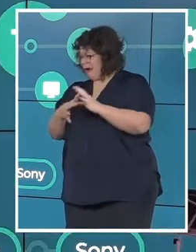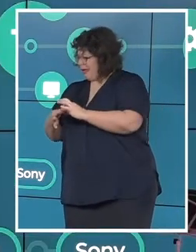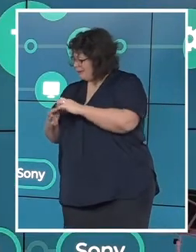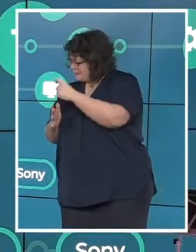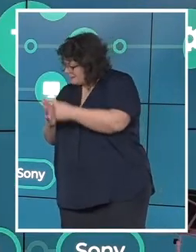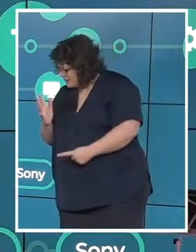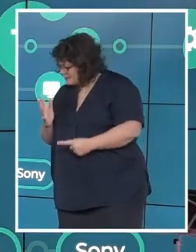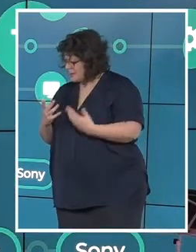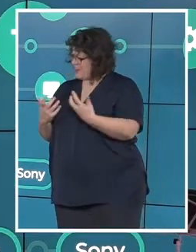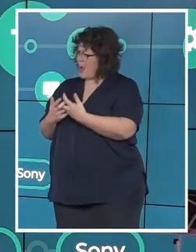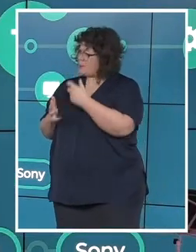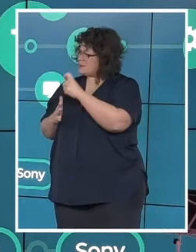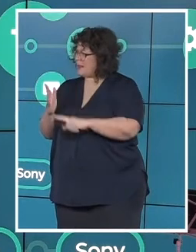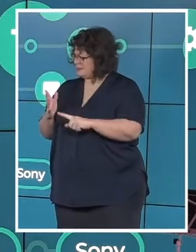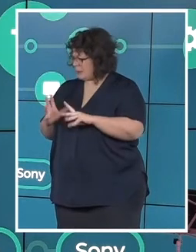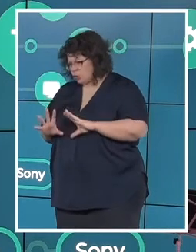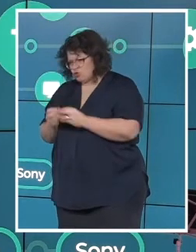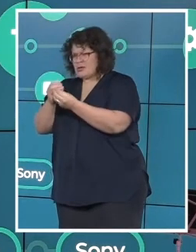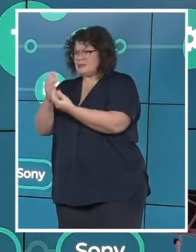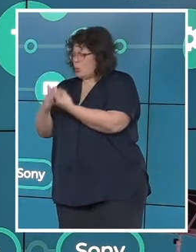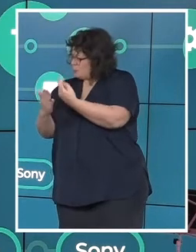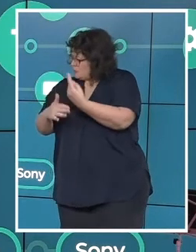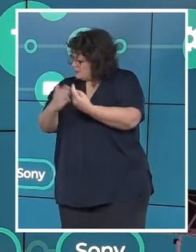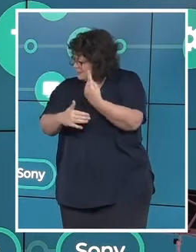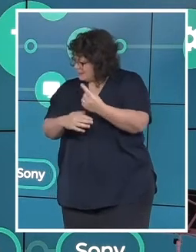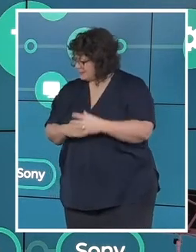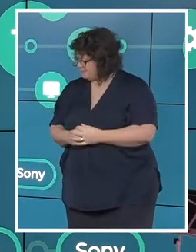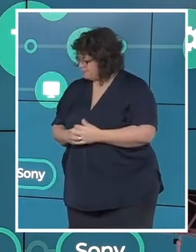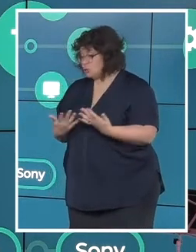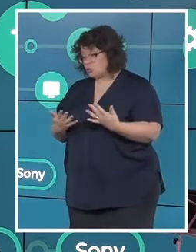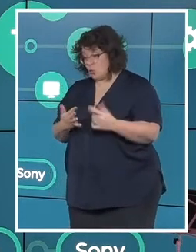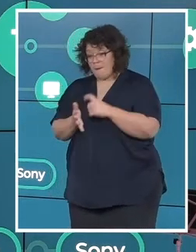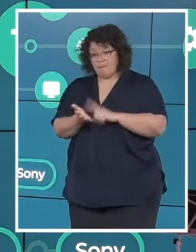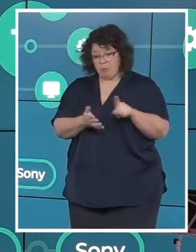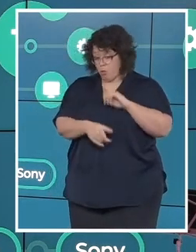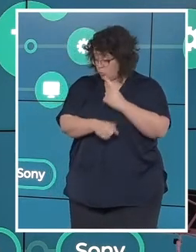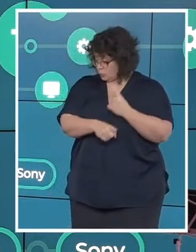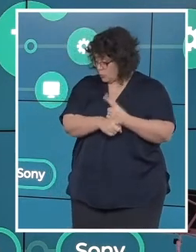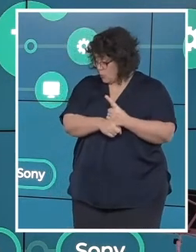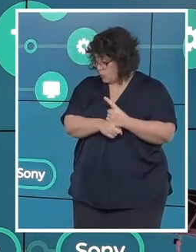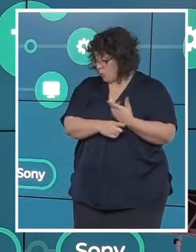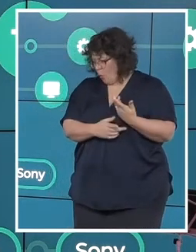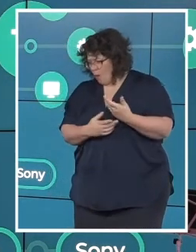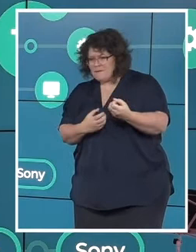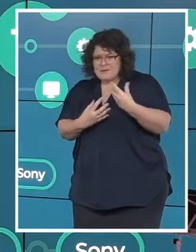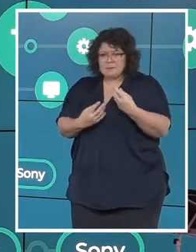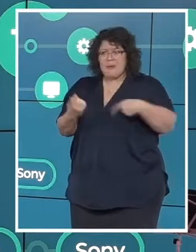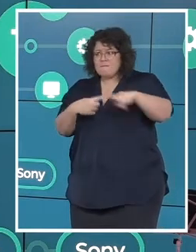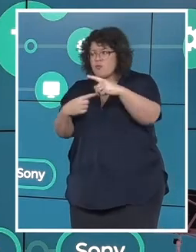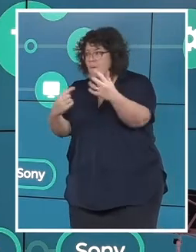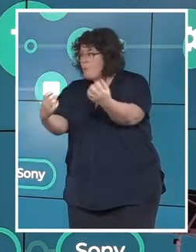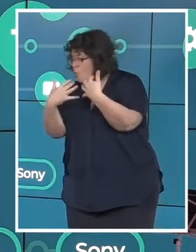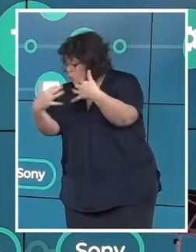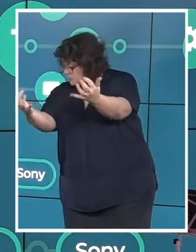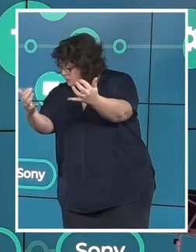or as we get feedback from the audience, I have a typist in the front row who's typing what is being said, and